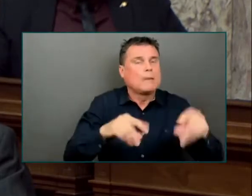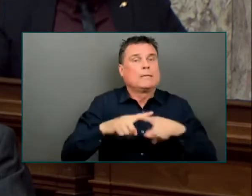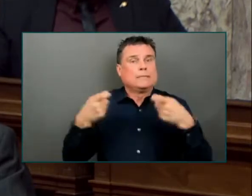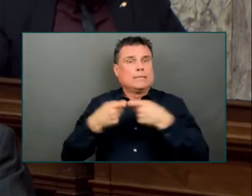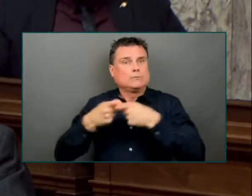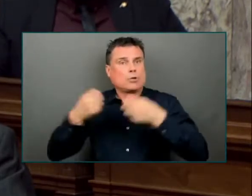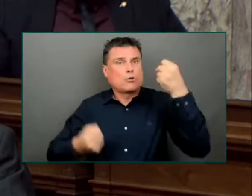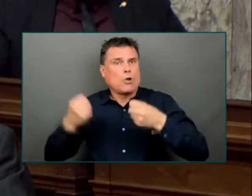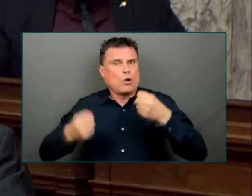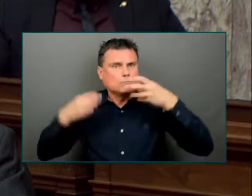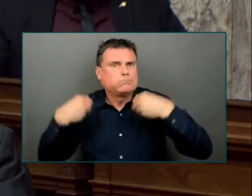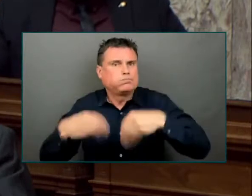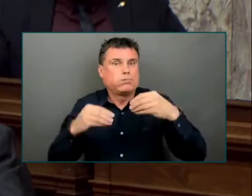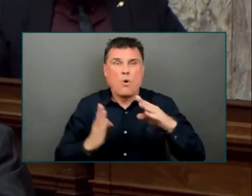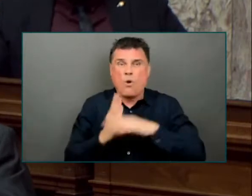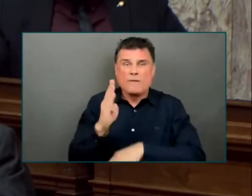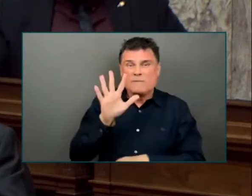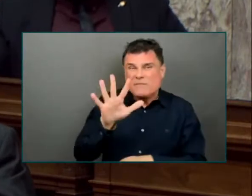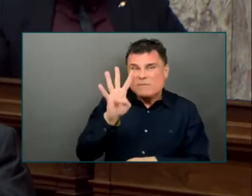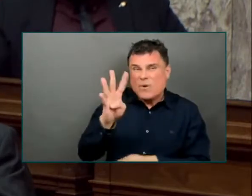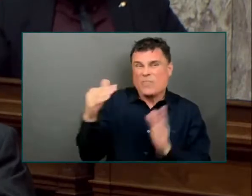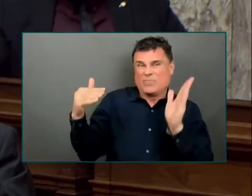in North America.